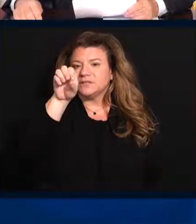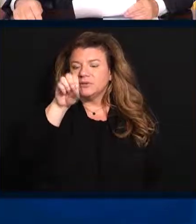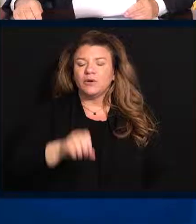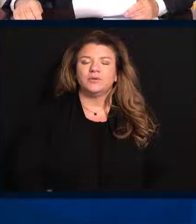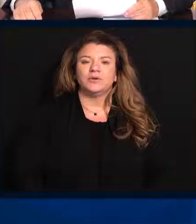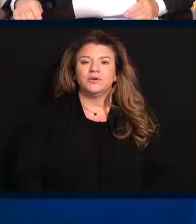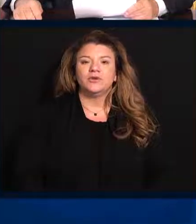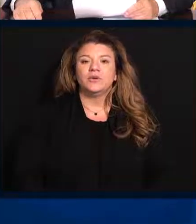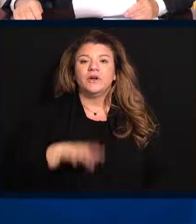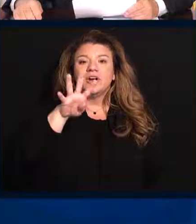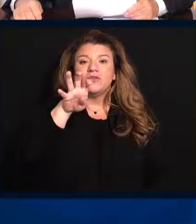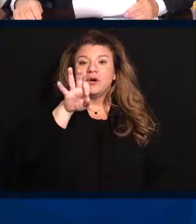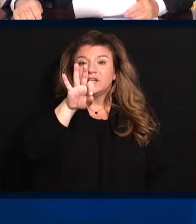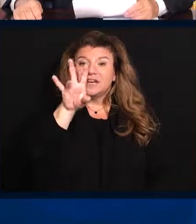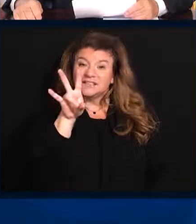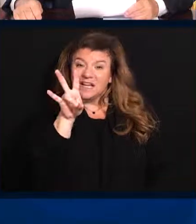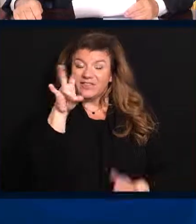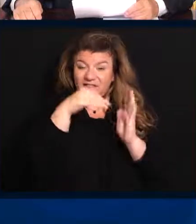We have